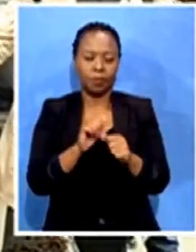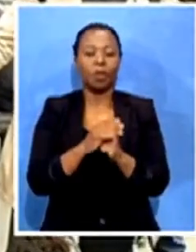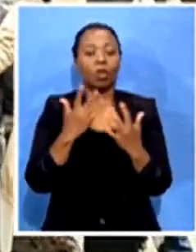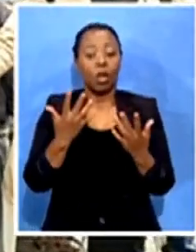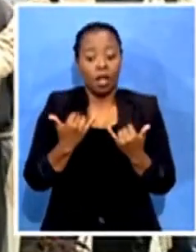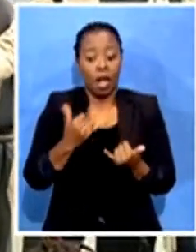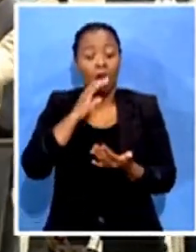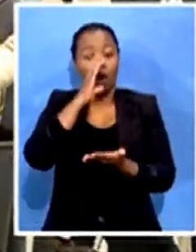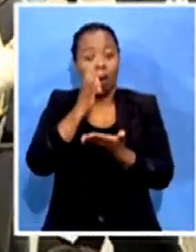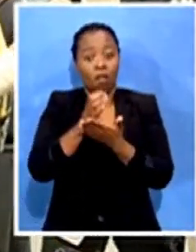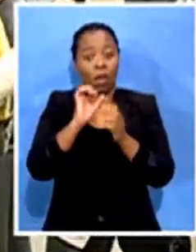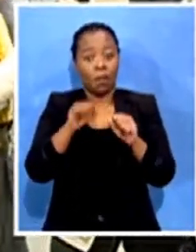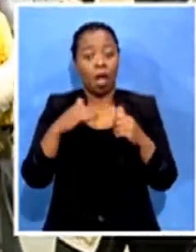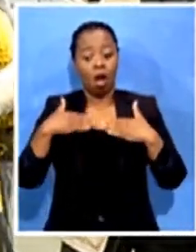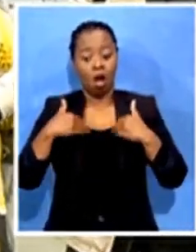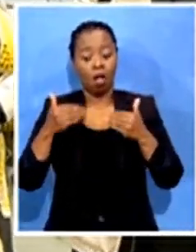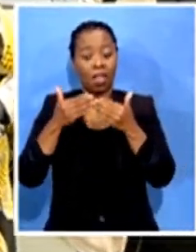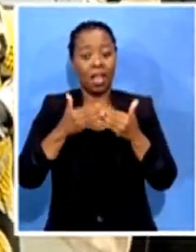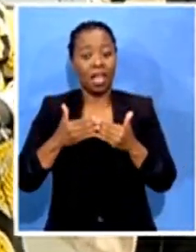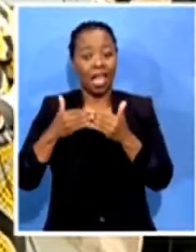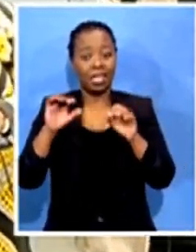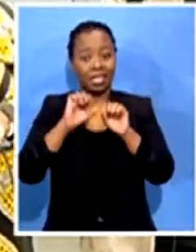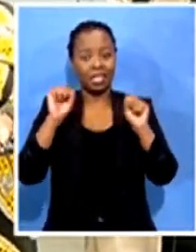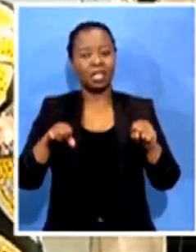also feeling pressure about the number of